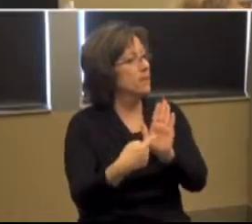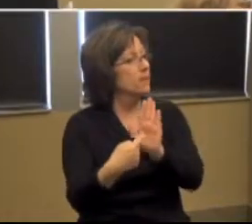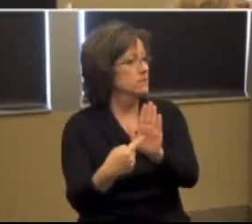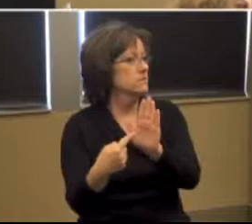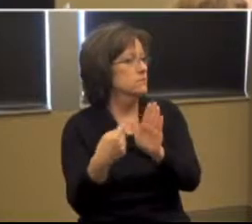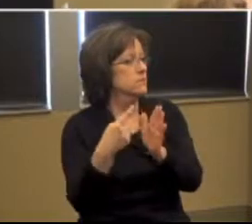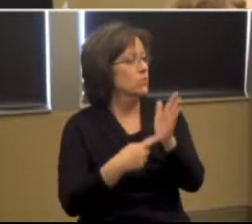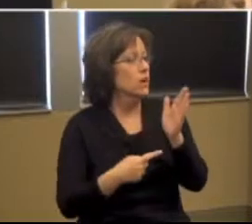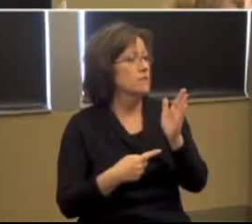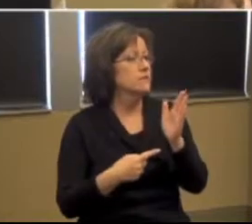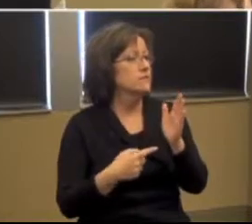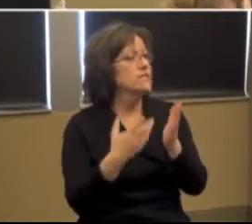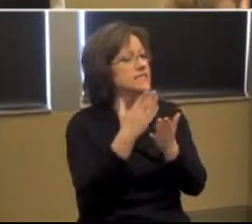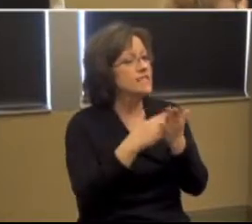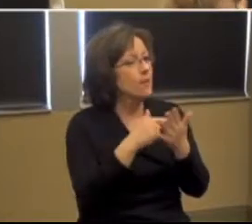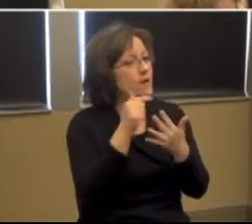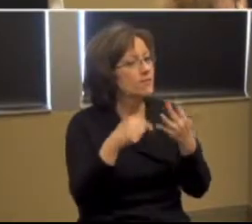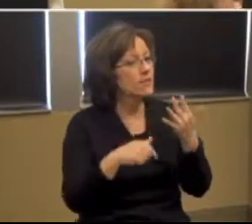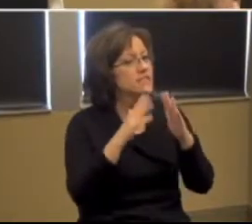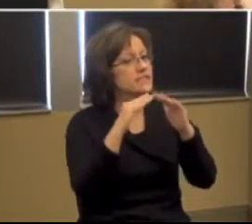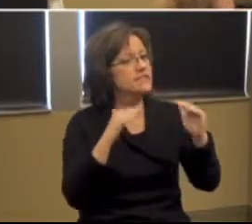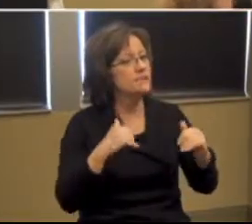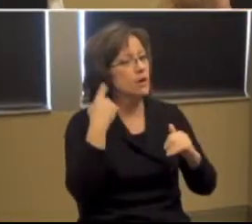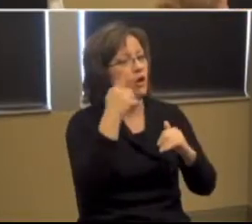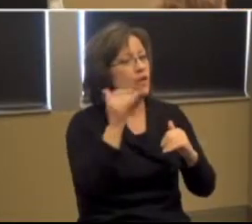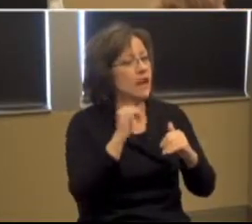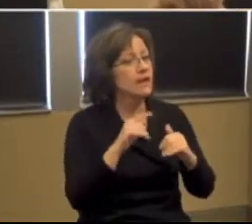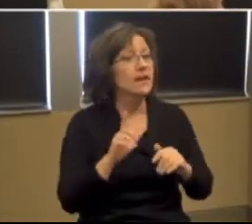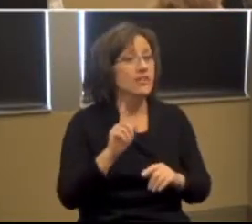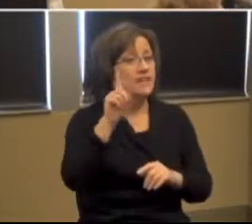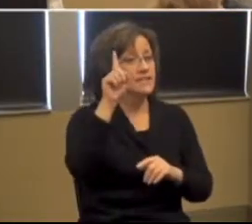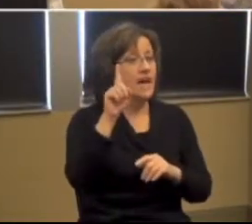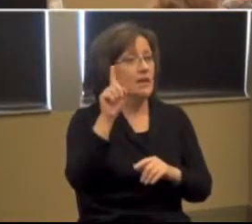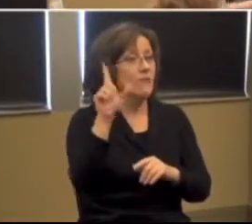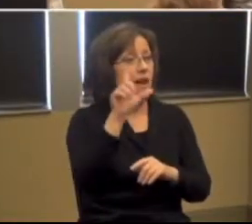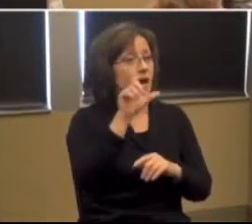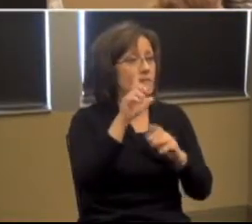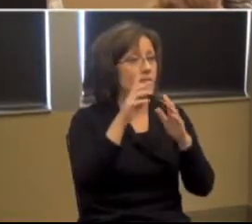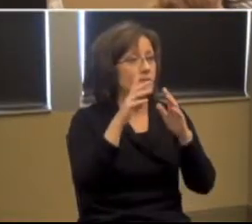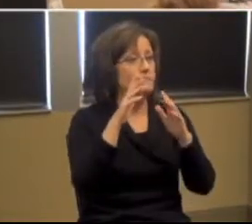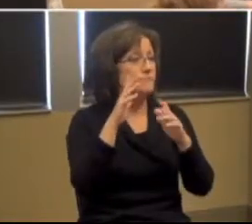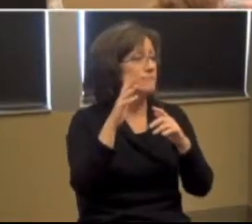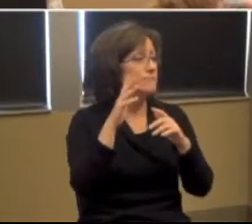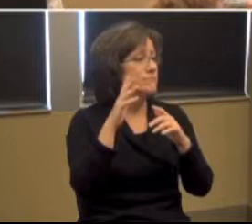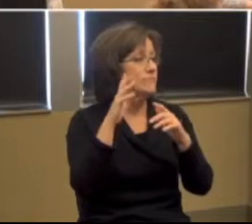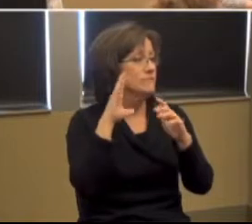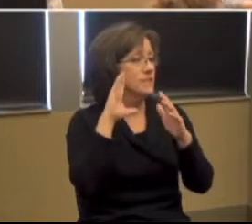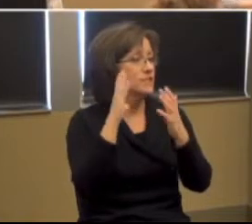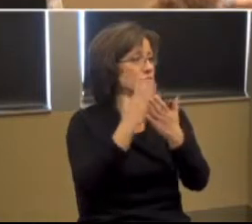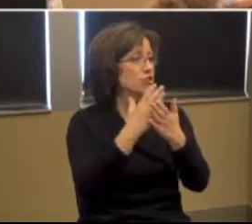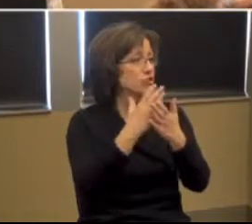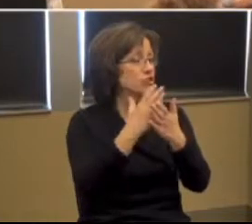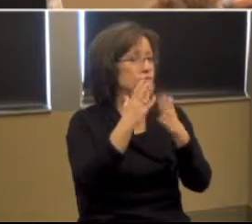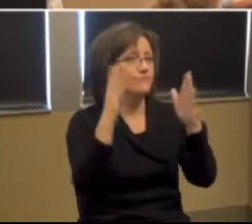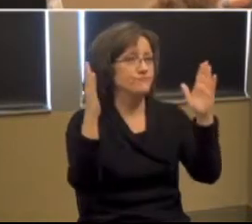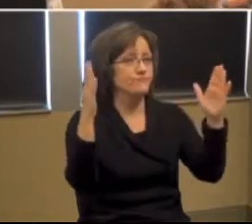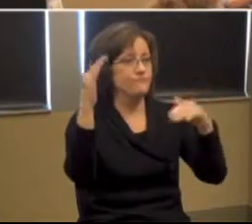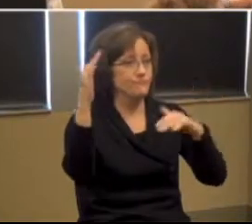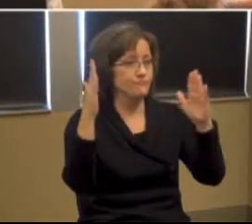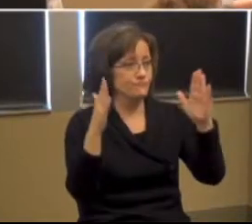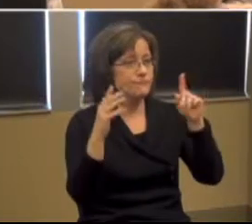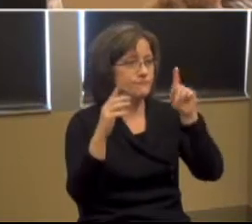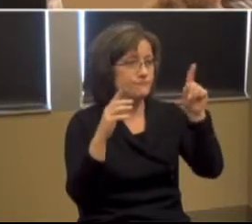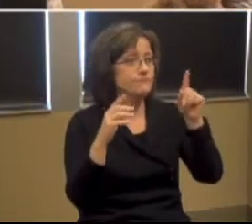systems look like. So if you look in the top left picture, and you'll see some consistencies across all of these